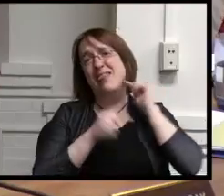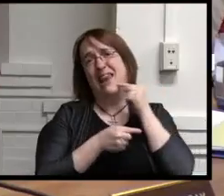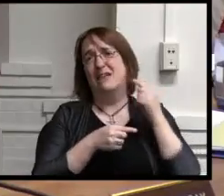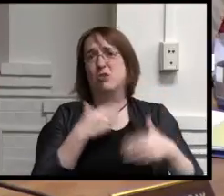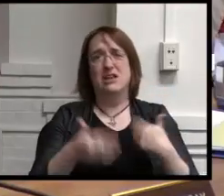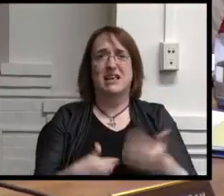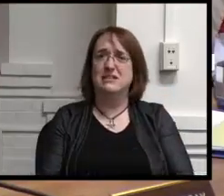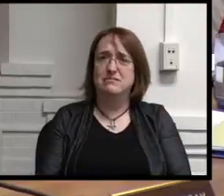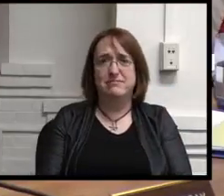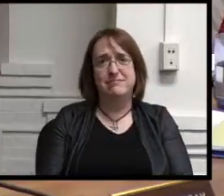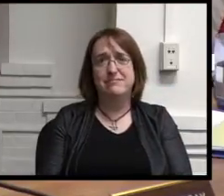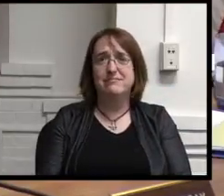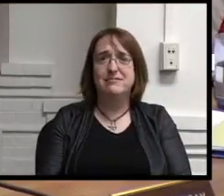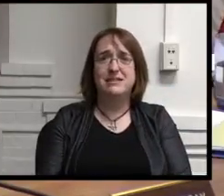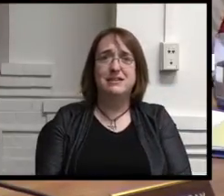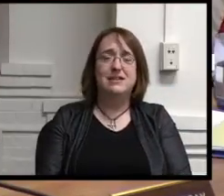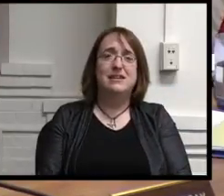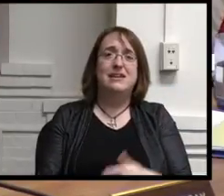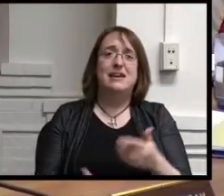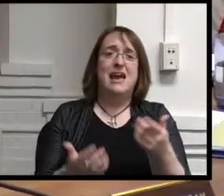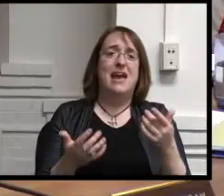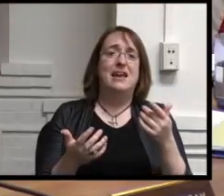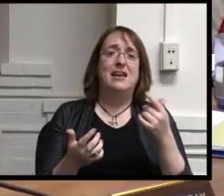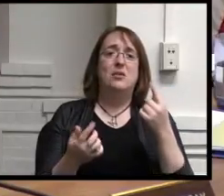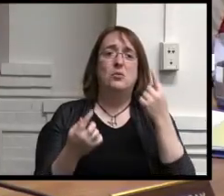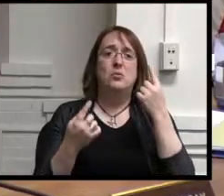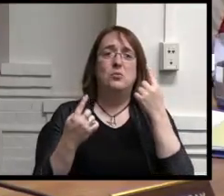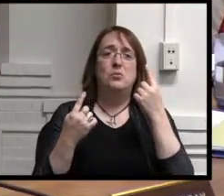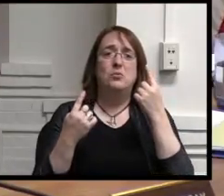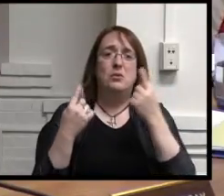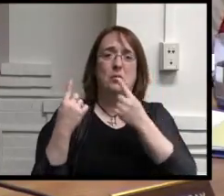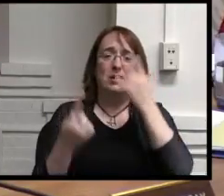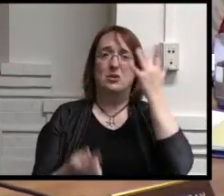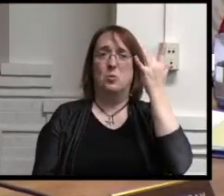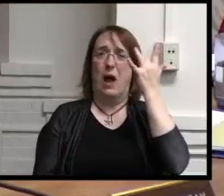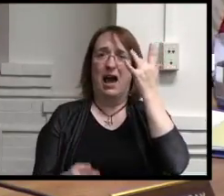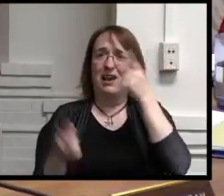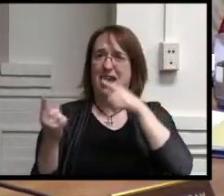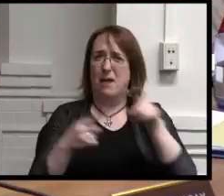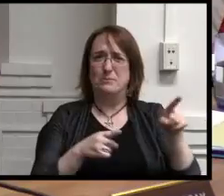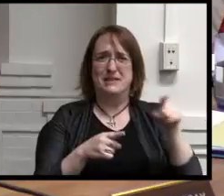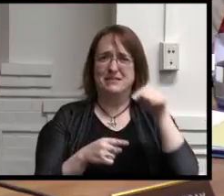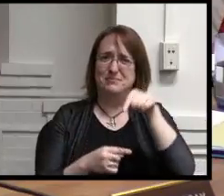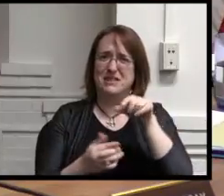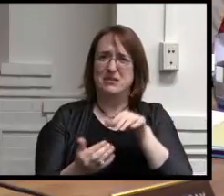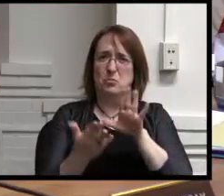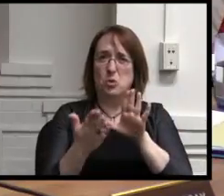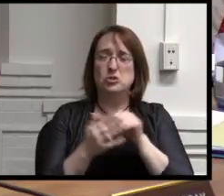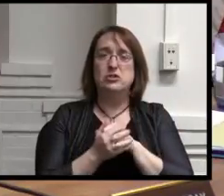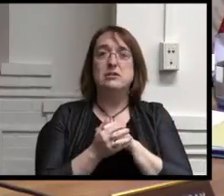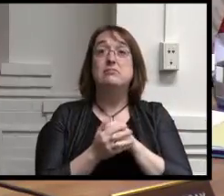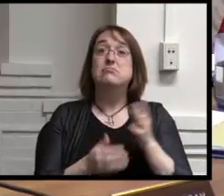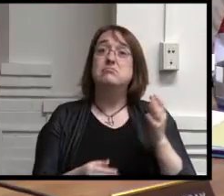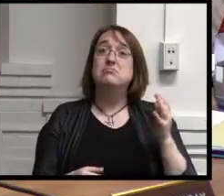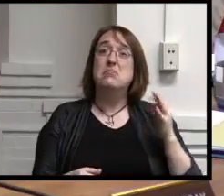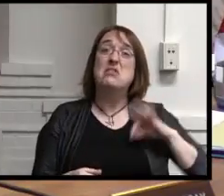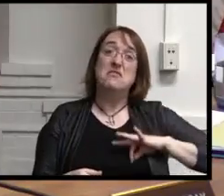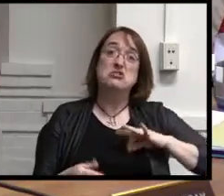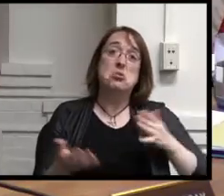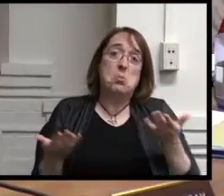have to answer all this and wonder why things are this way, but I also think it's incredibly beneficial. I mean,